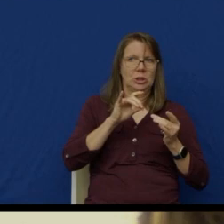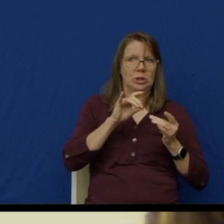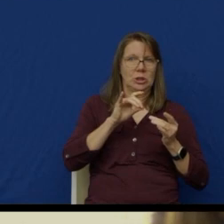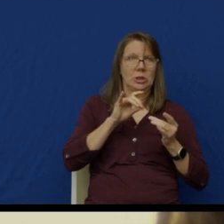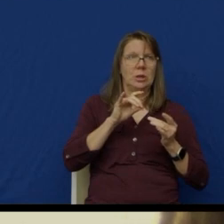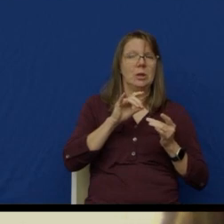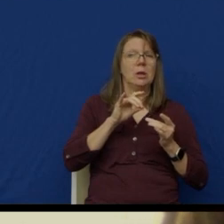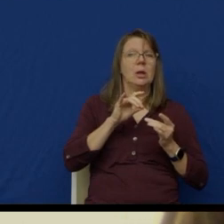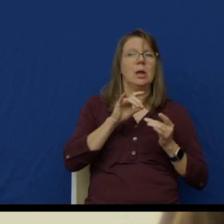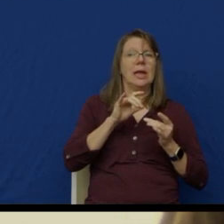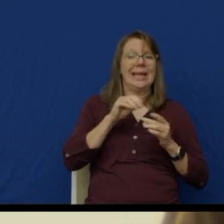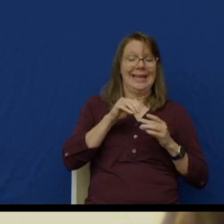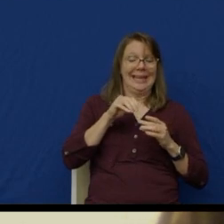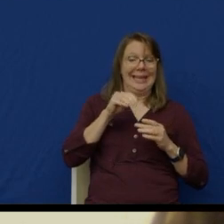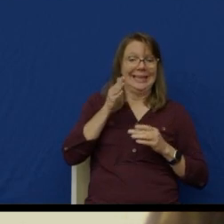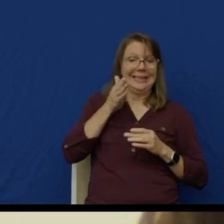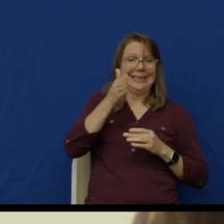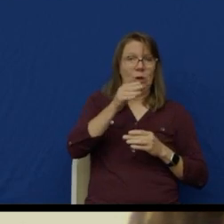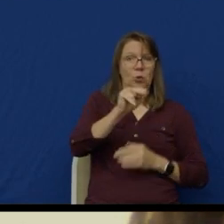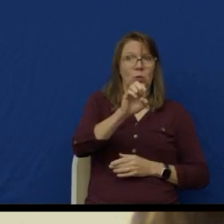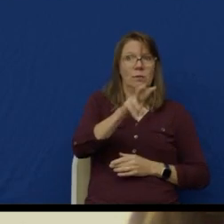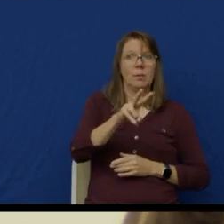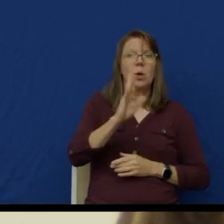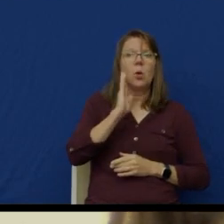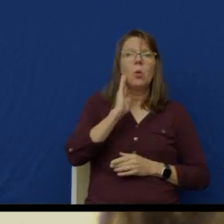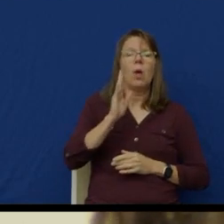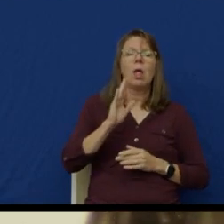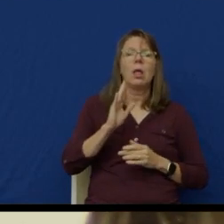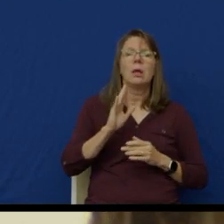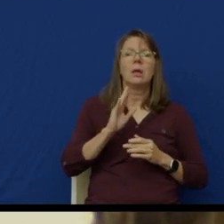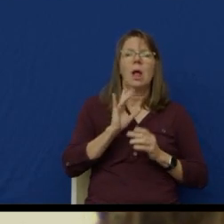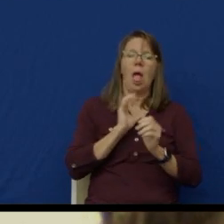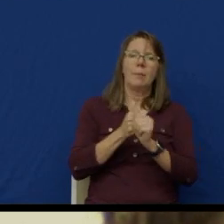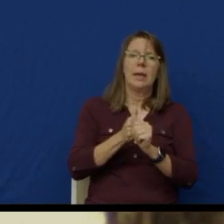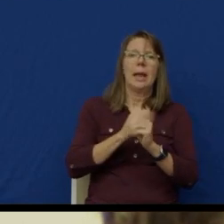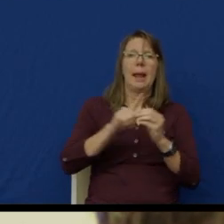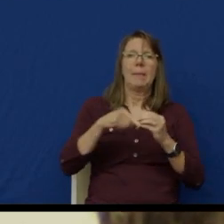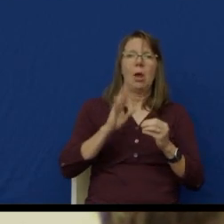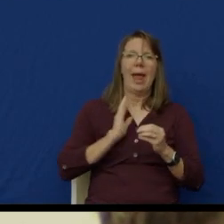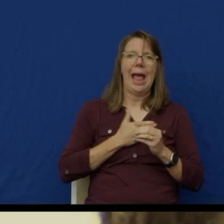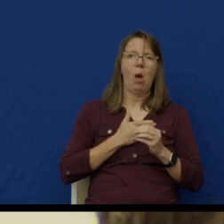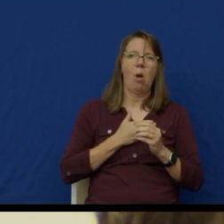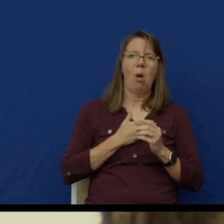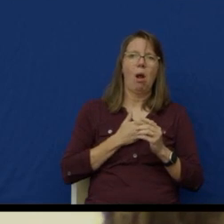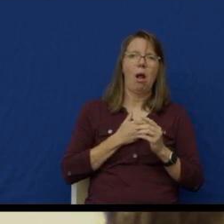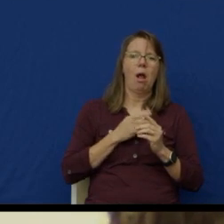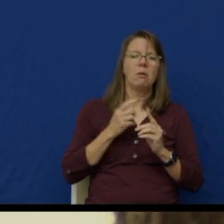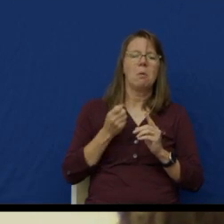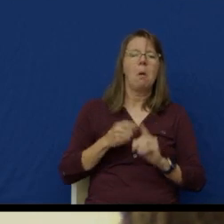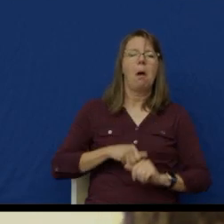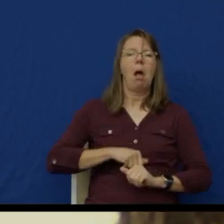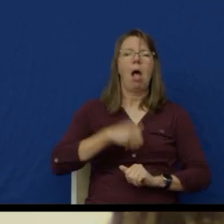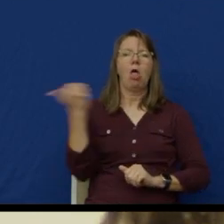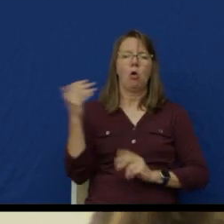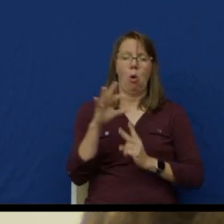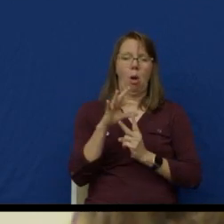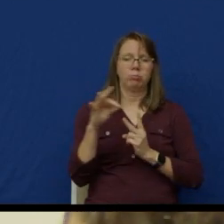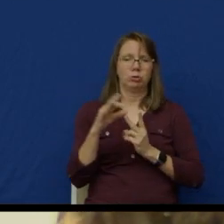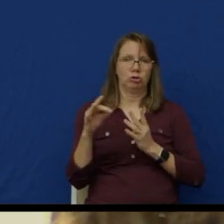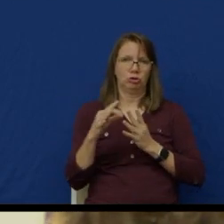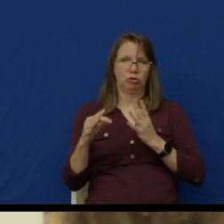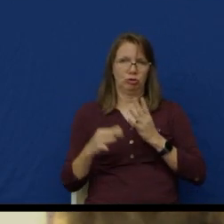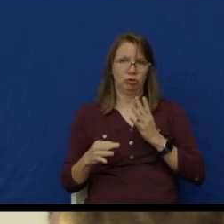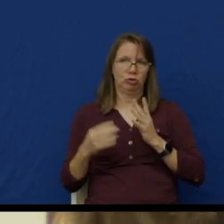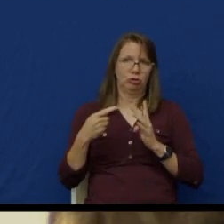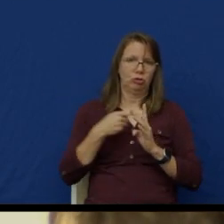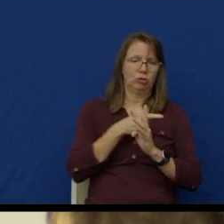on our alternative routes to the legislators, just in terms of giving them an overview